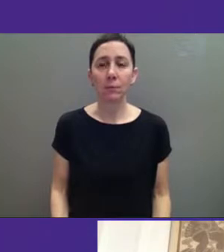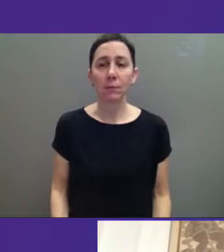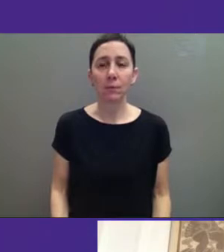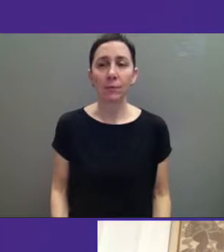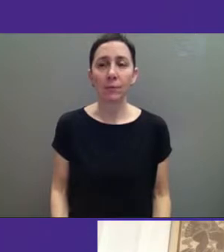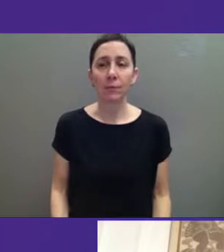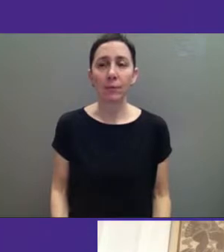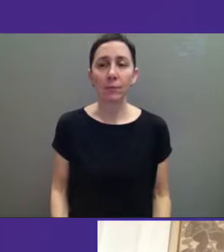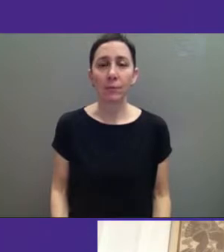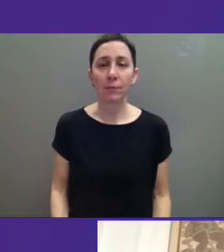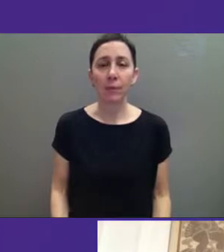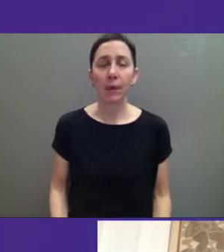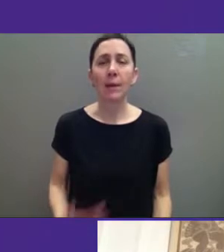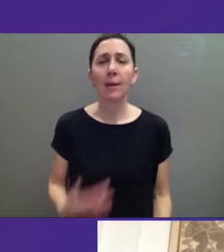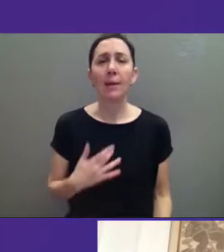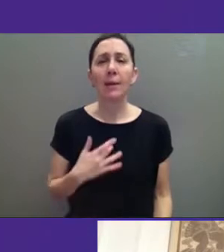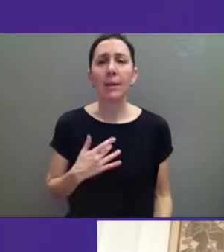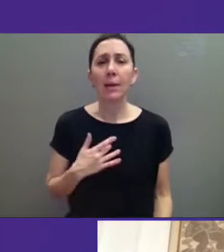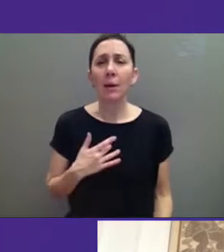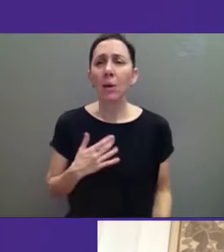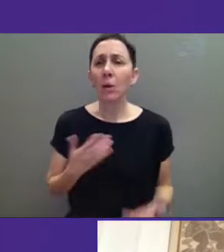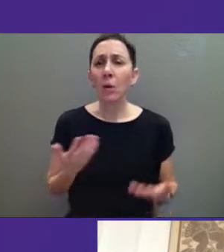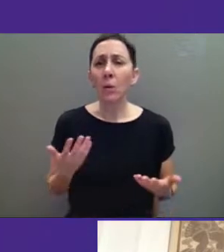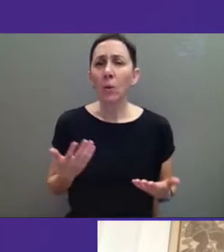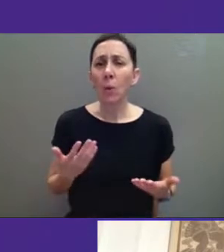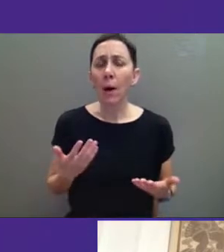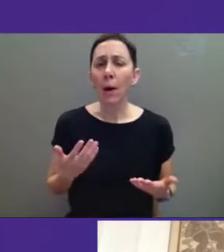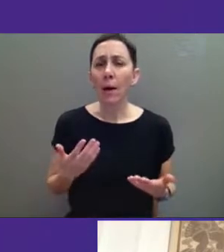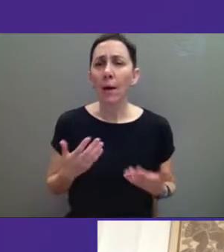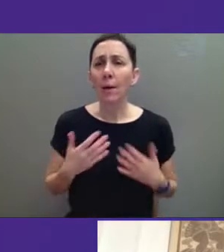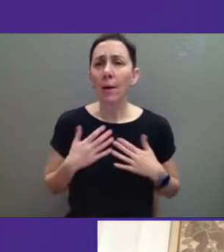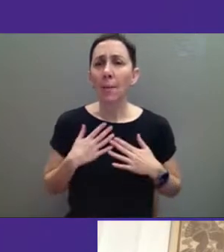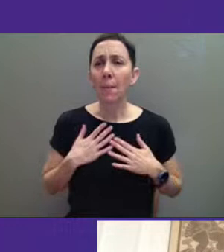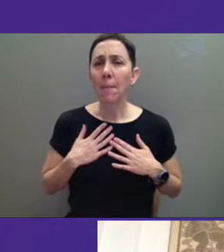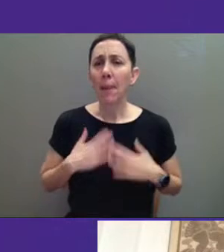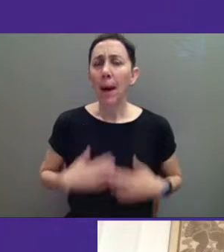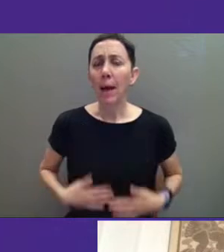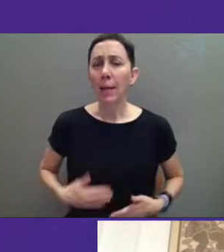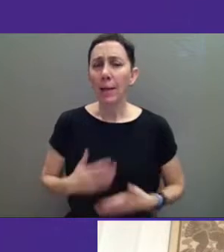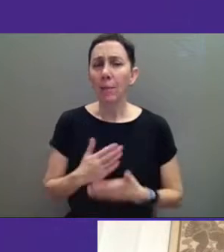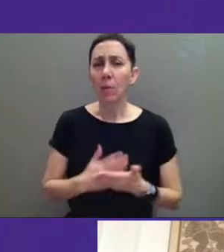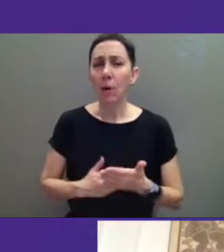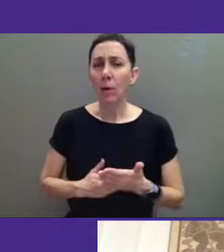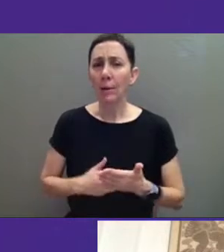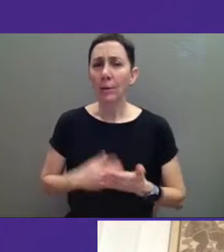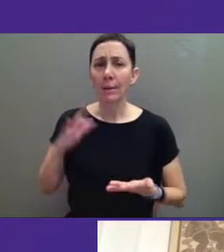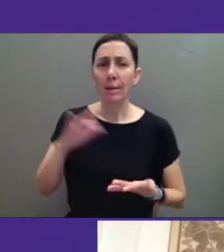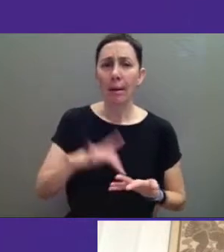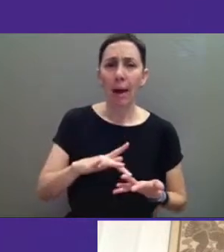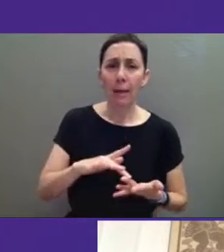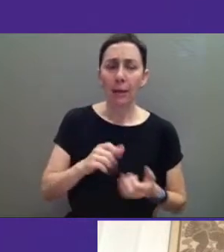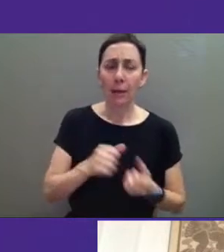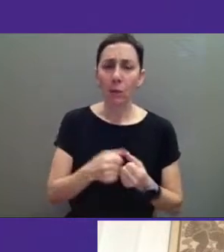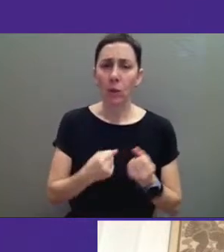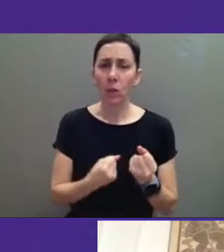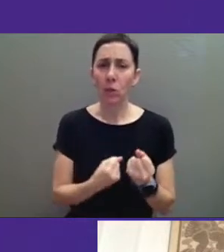And sense what body part touches a support surface and